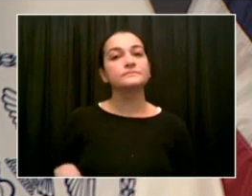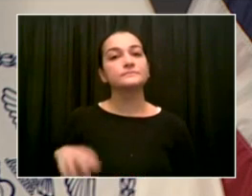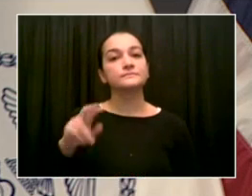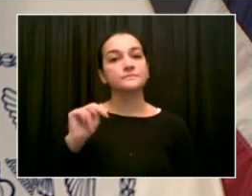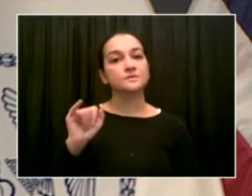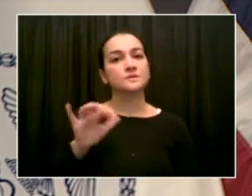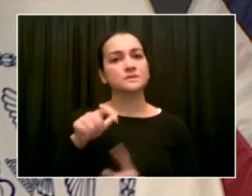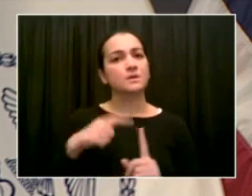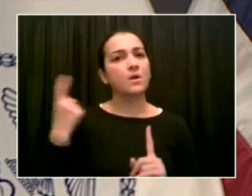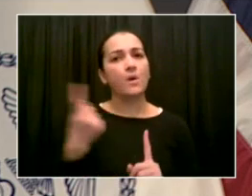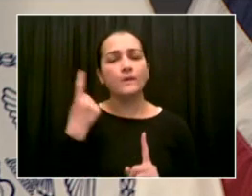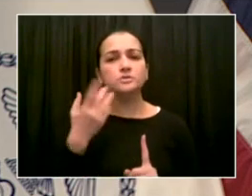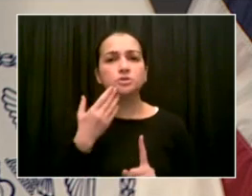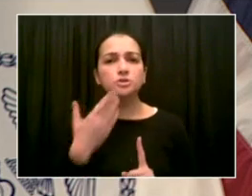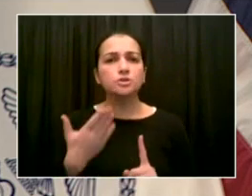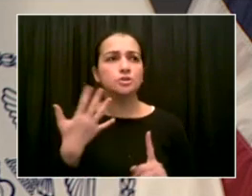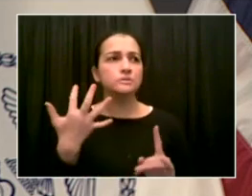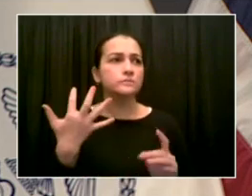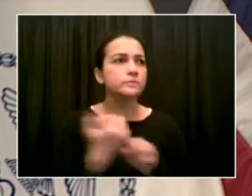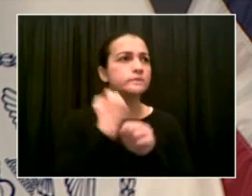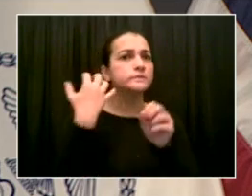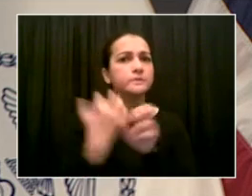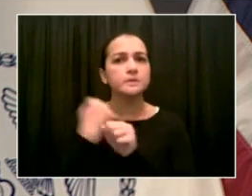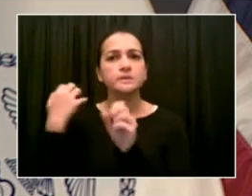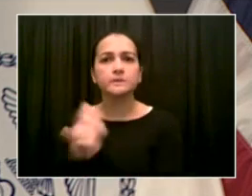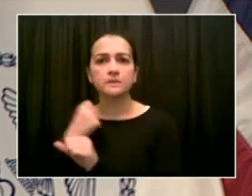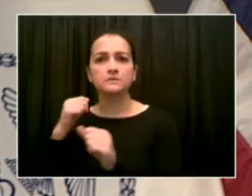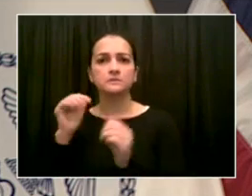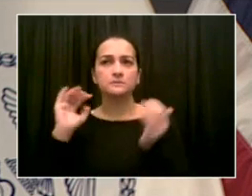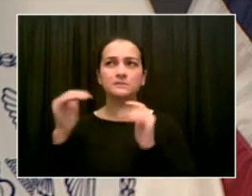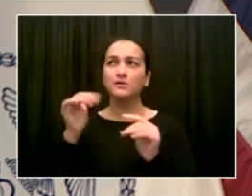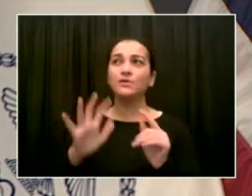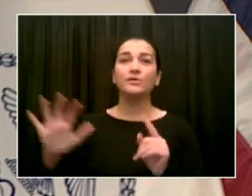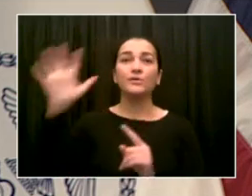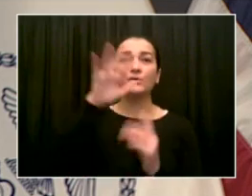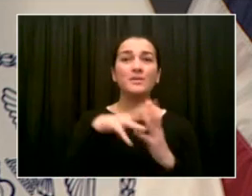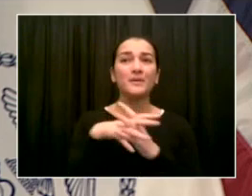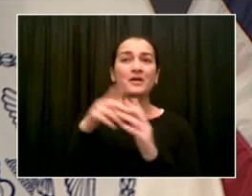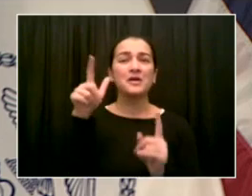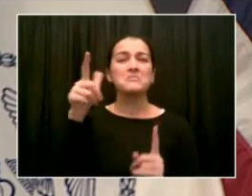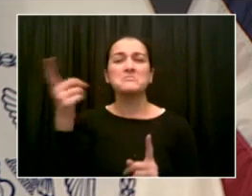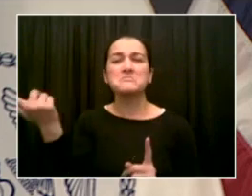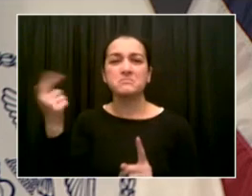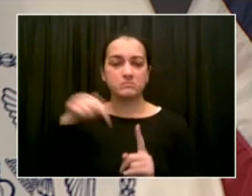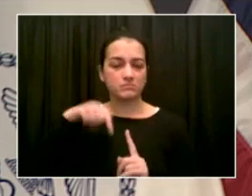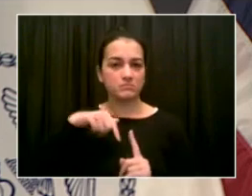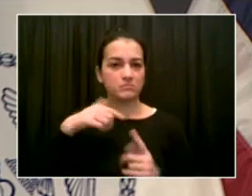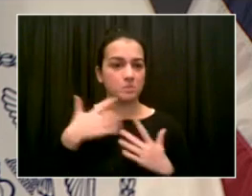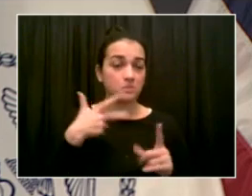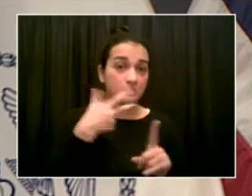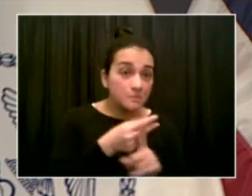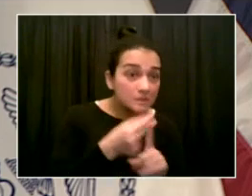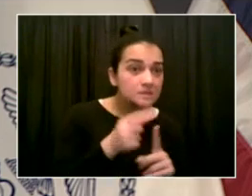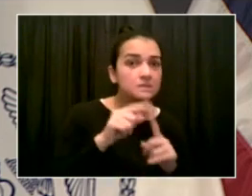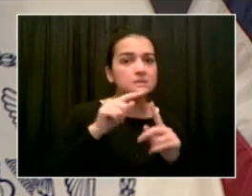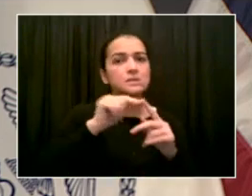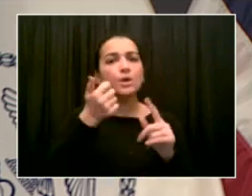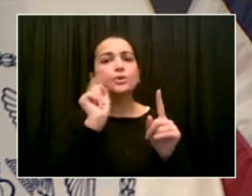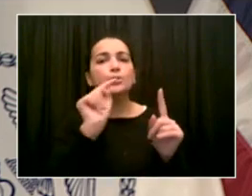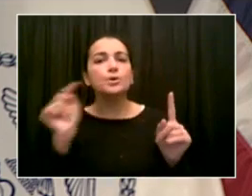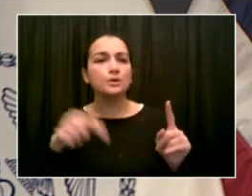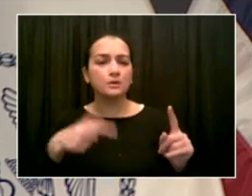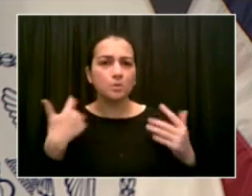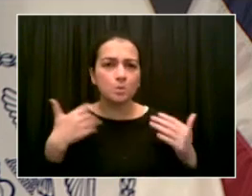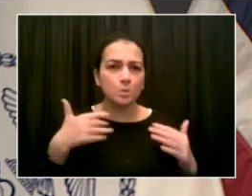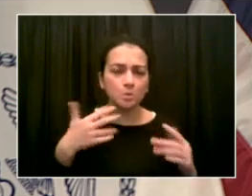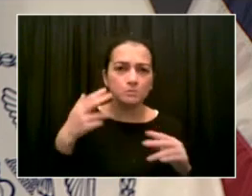just saw with the boosters. But there's another area where New York City has been leading the way, and it's also about the health and well-being of all our families,